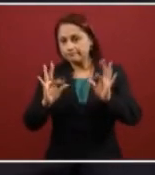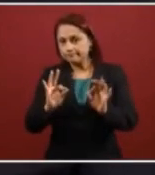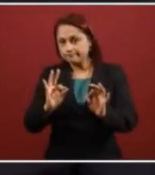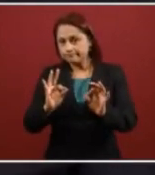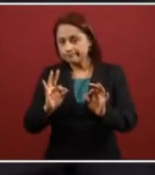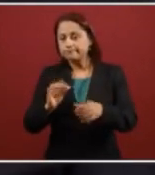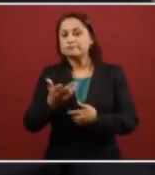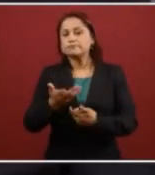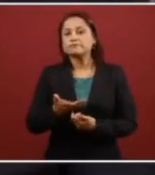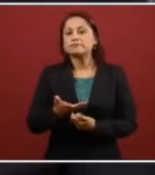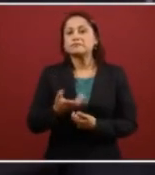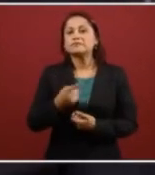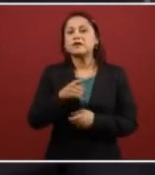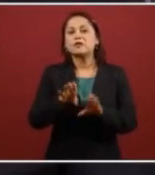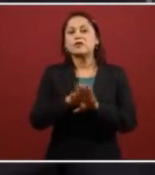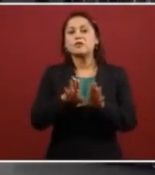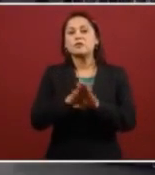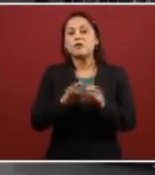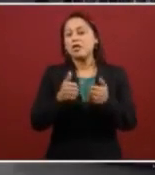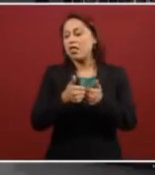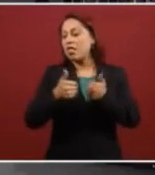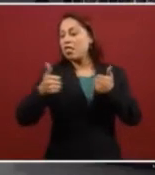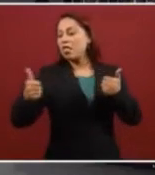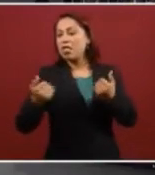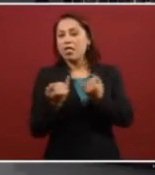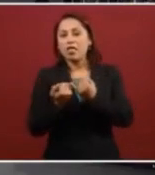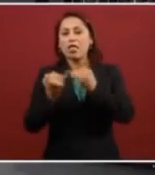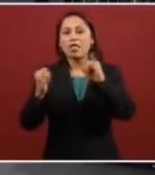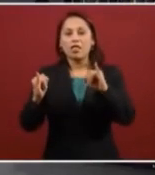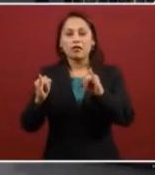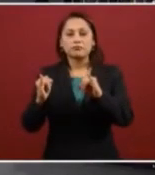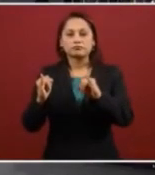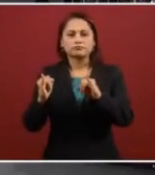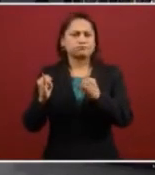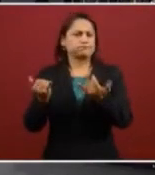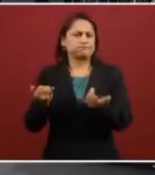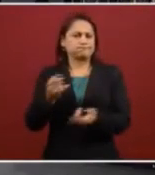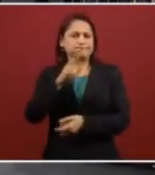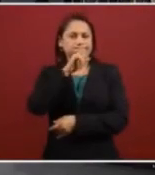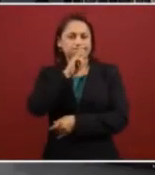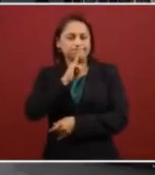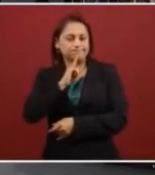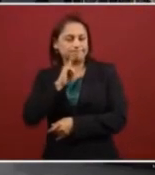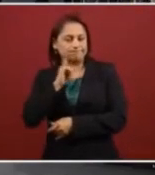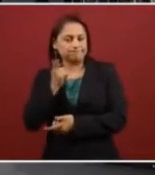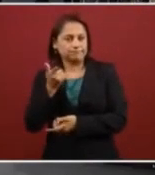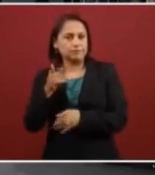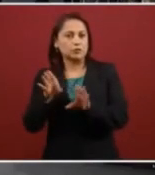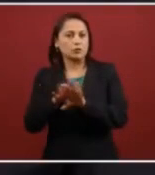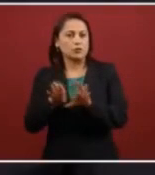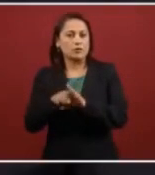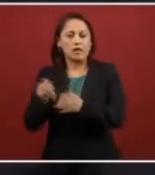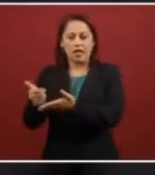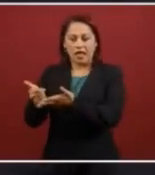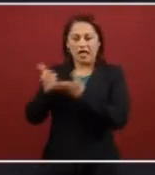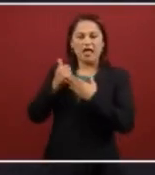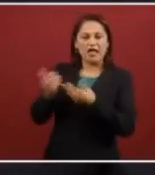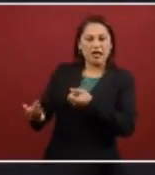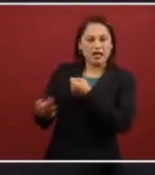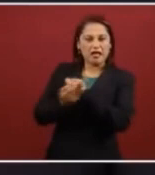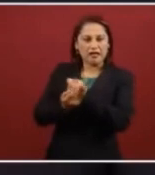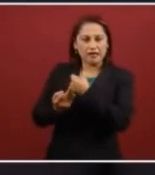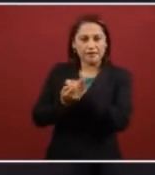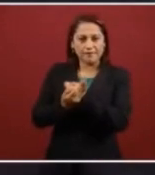autonomías ficticias that were fictitious, para seguir protegiendo, in order to continue to